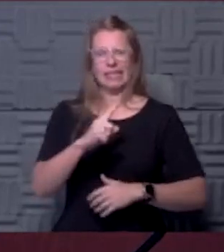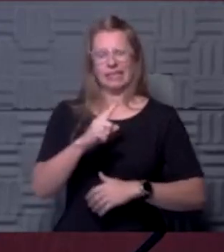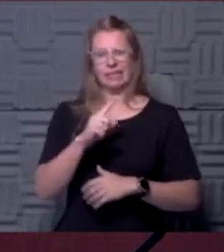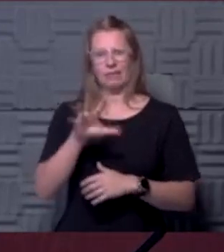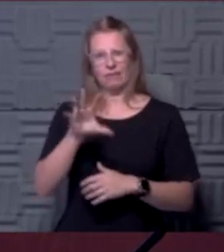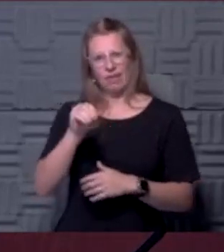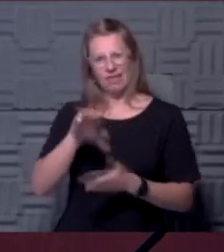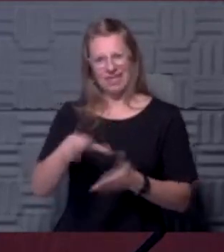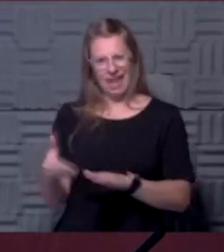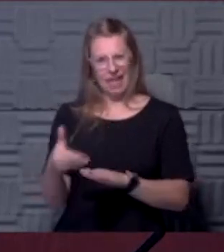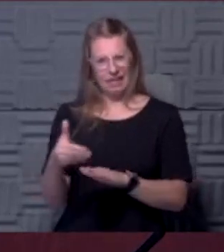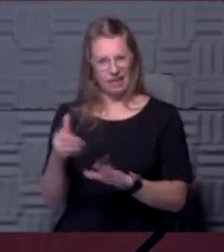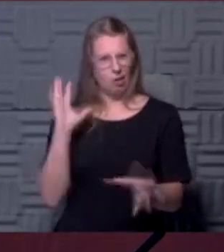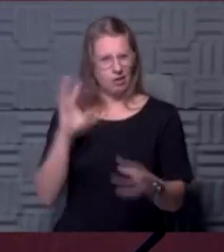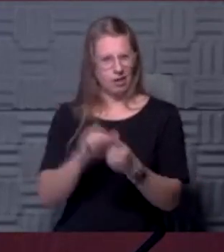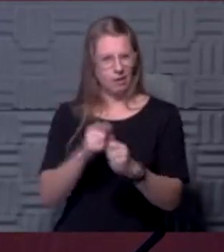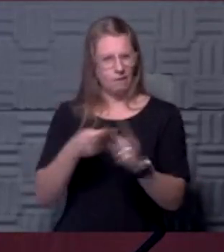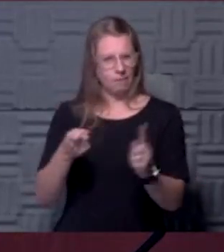the beginning.